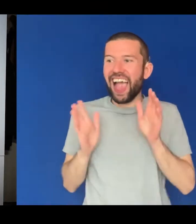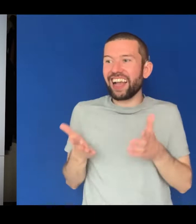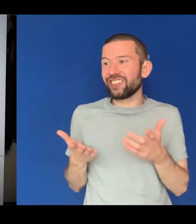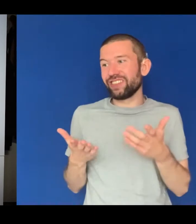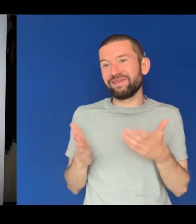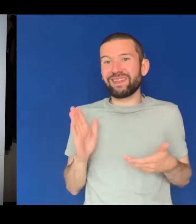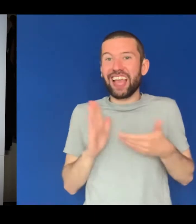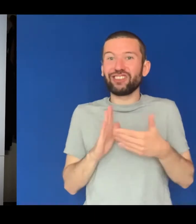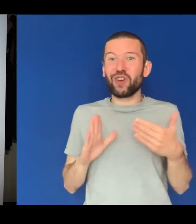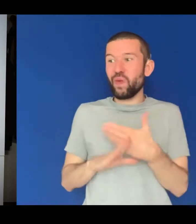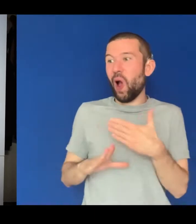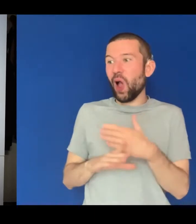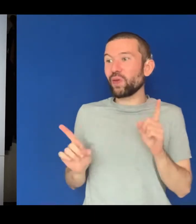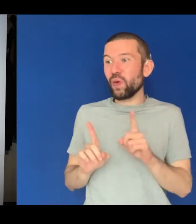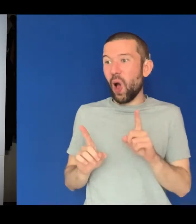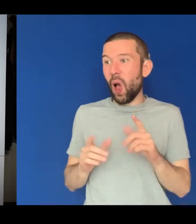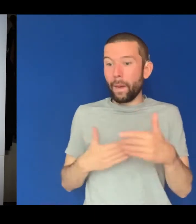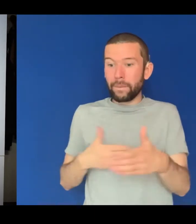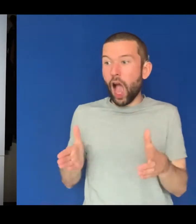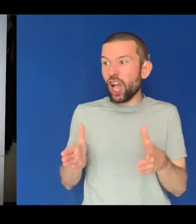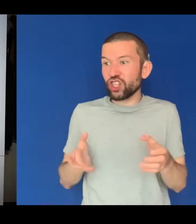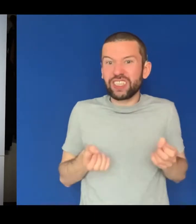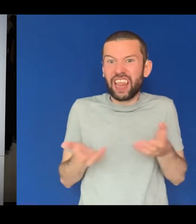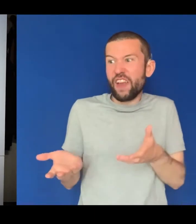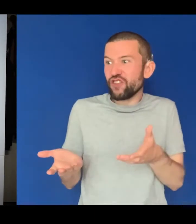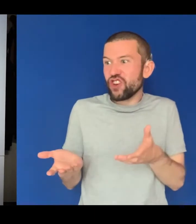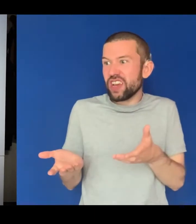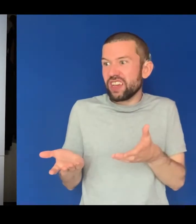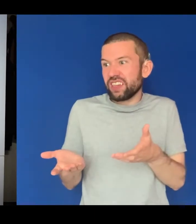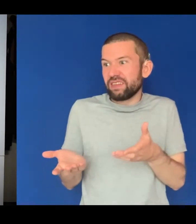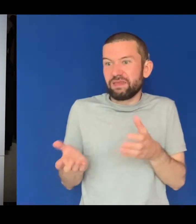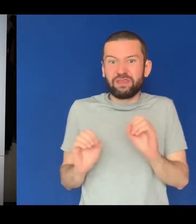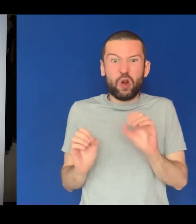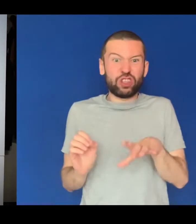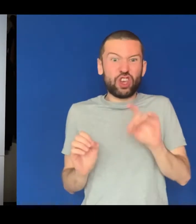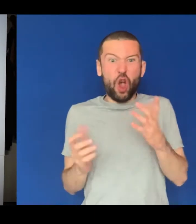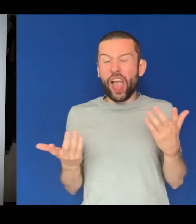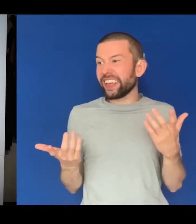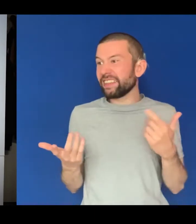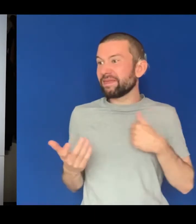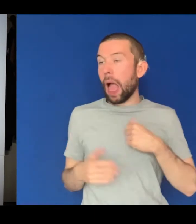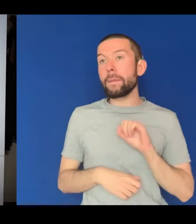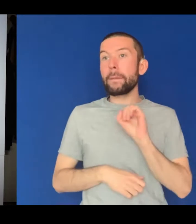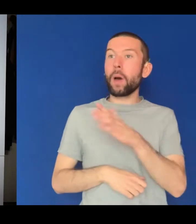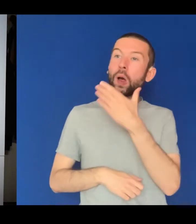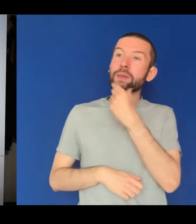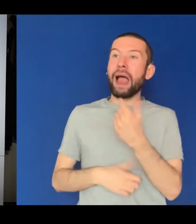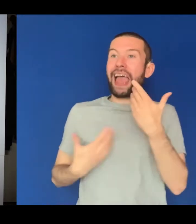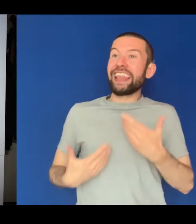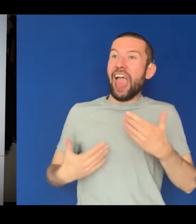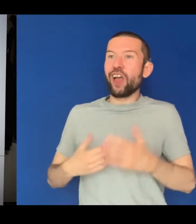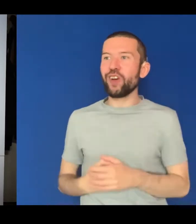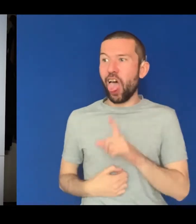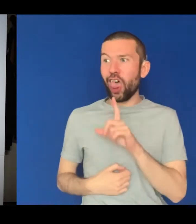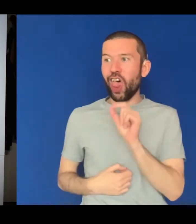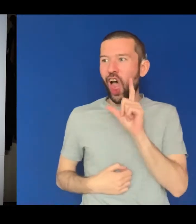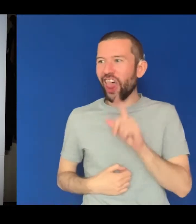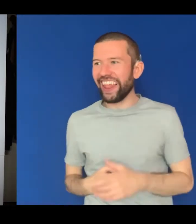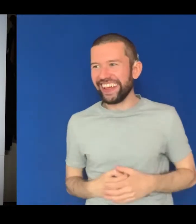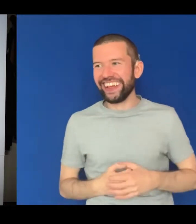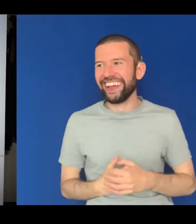taking on extra work delivering parcels because we've got no choice. So I'm a postman now. Lol.